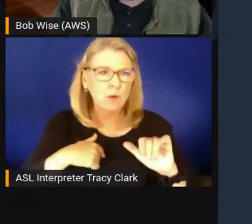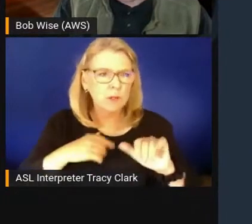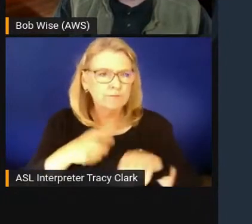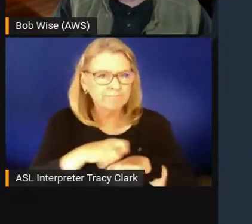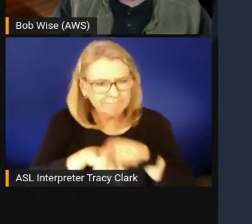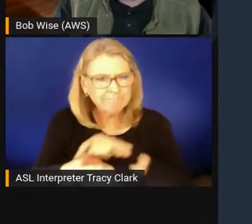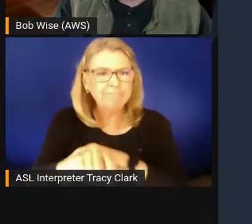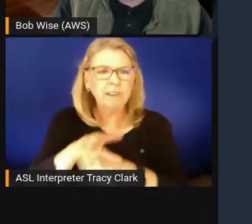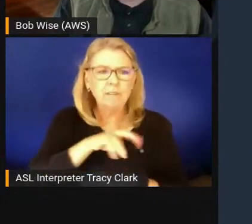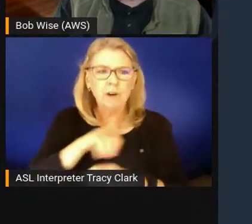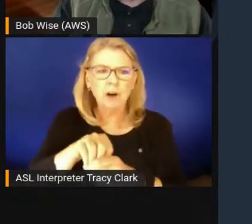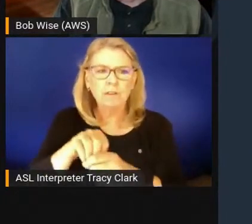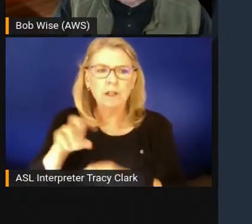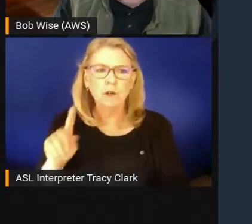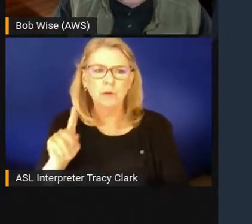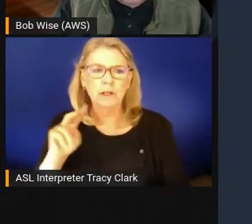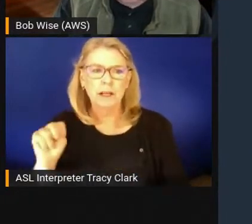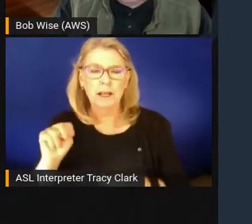security roadmap,